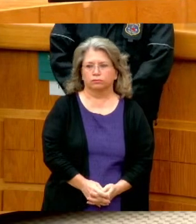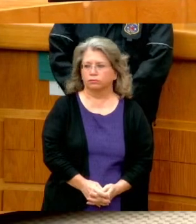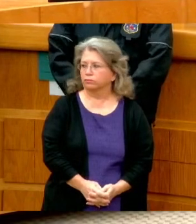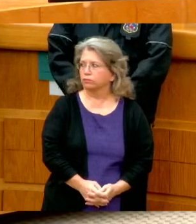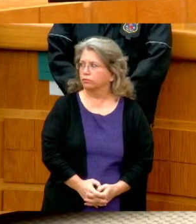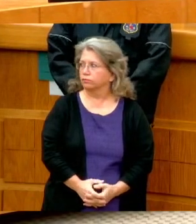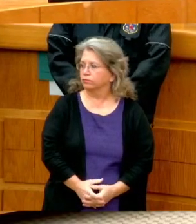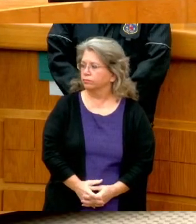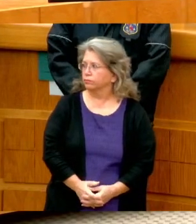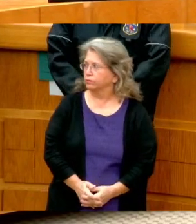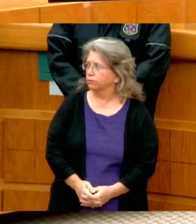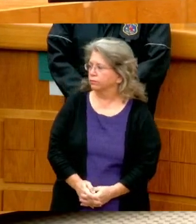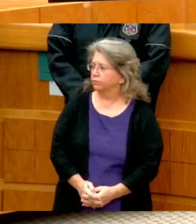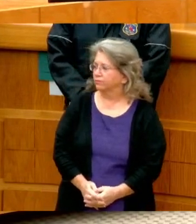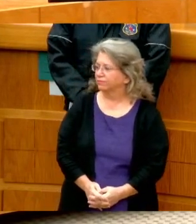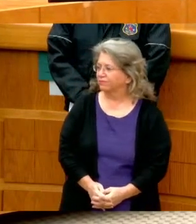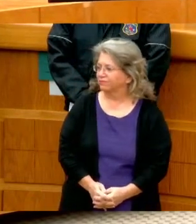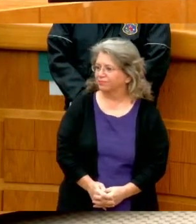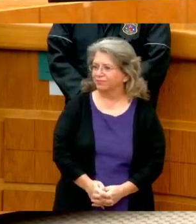Okay, we got.